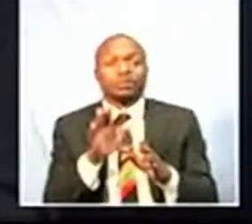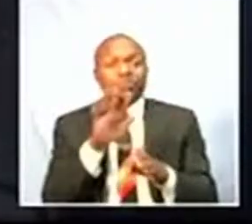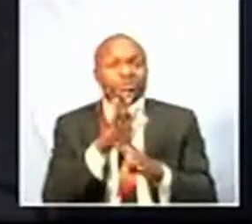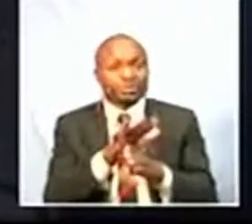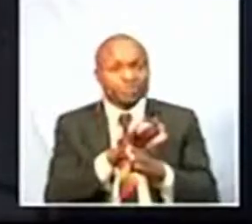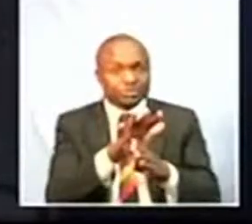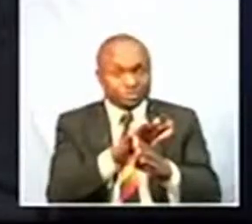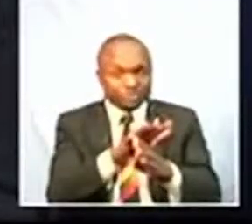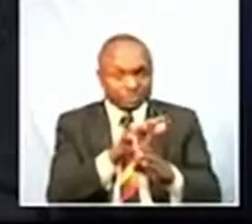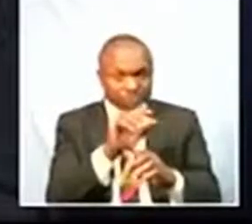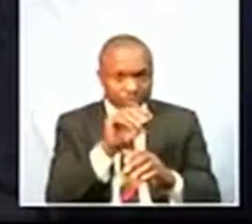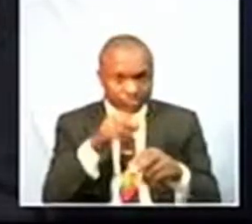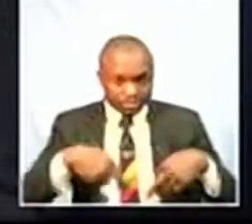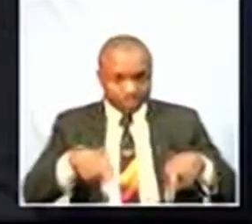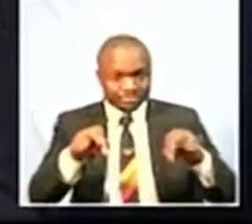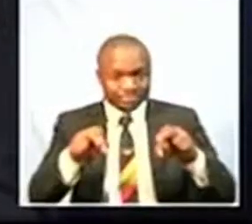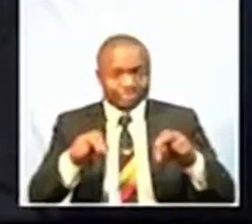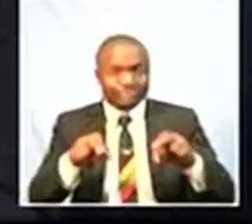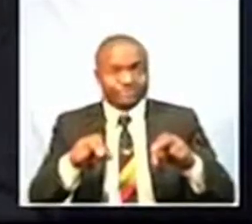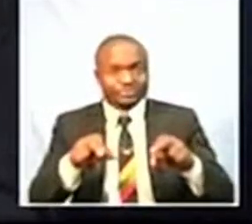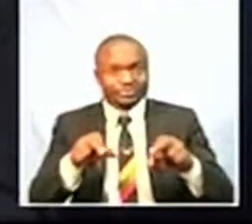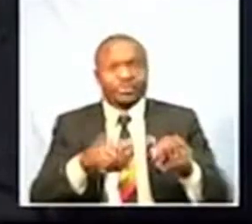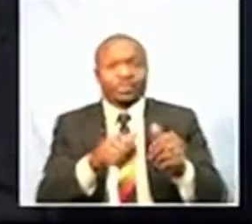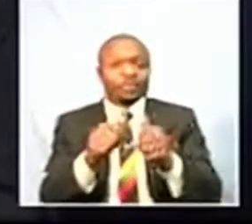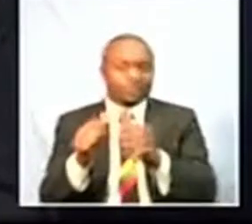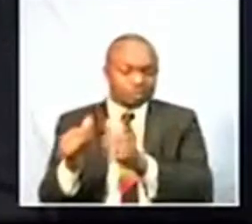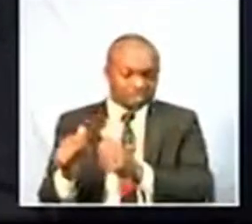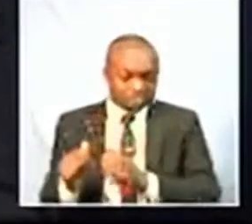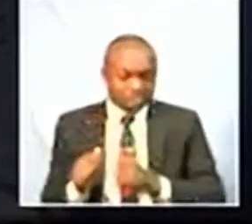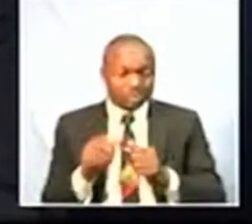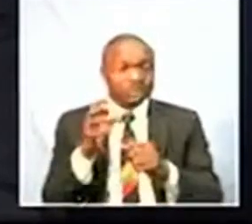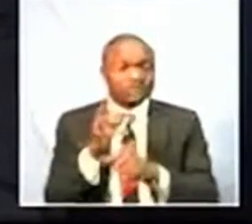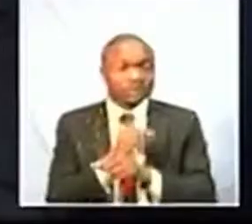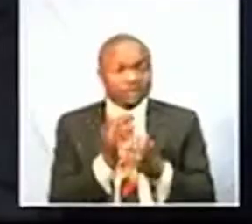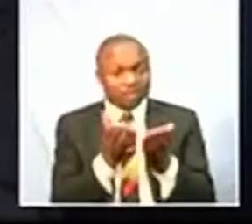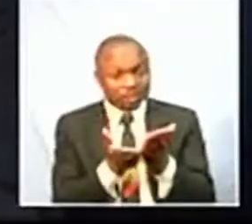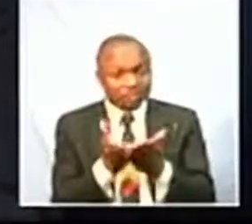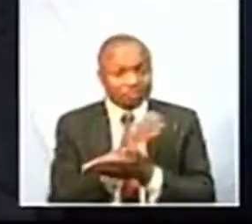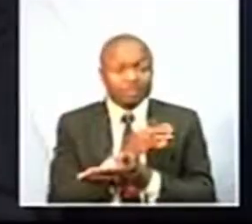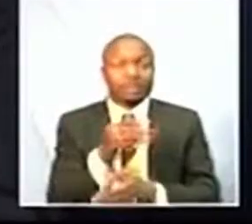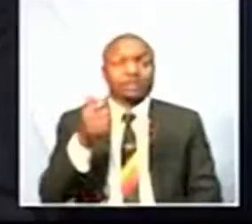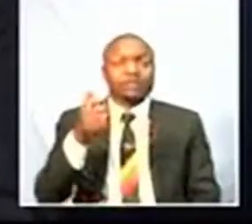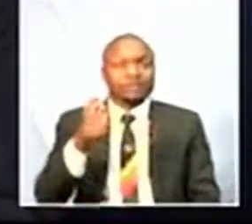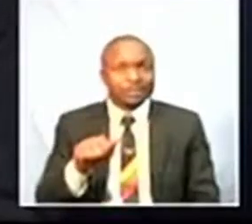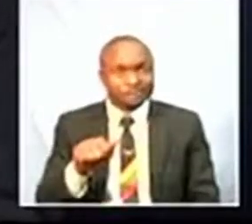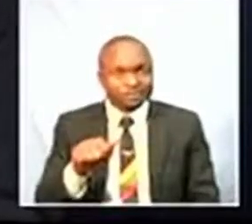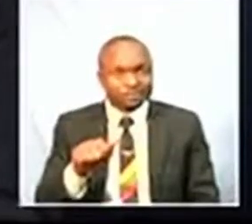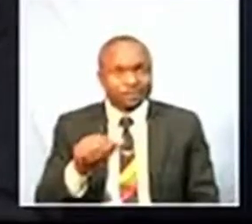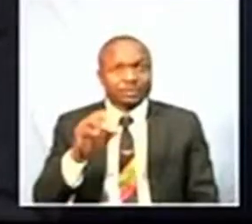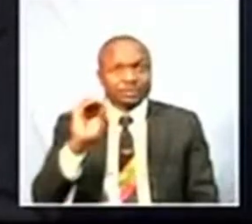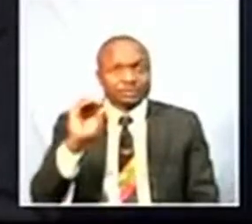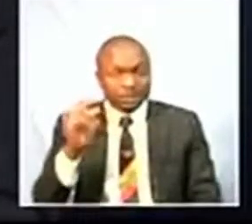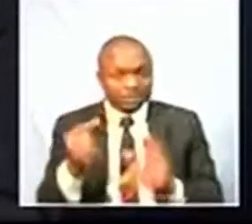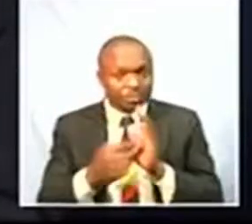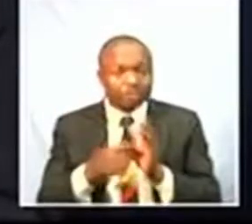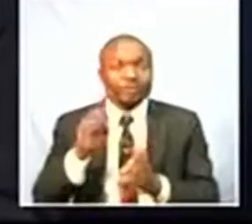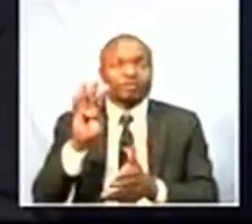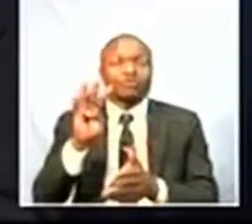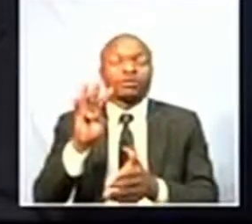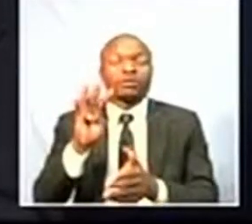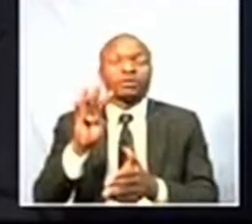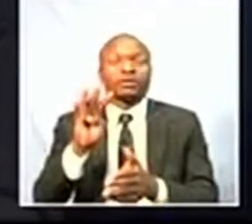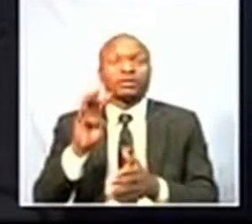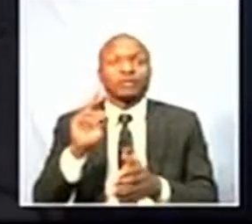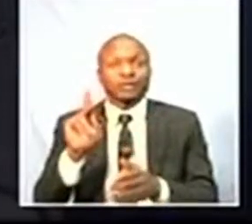road? Even the action taken is saying, on page 10, the action is saying 0.4 kilometers of works are